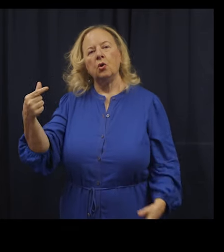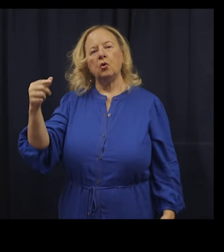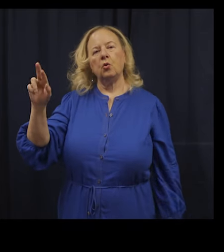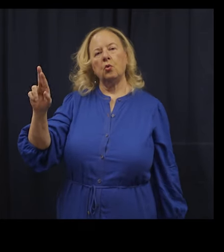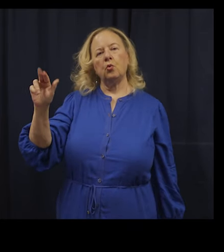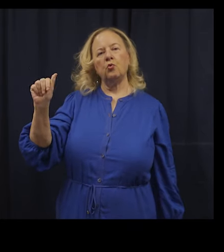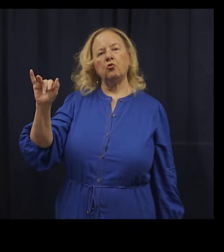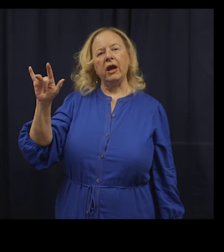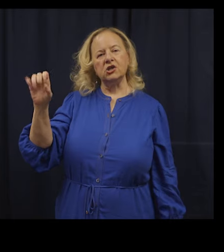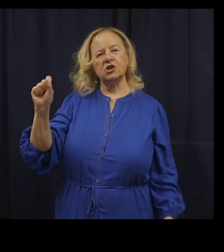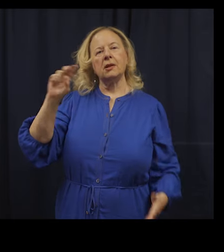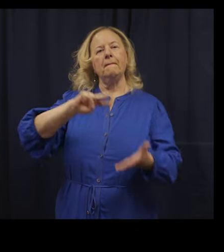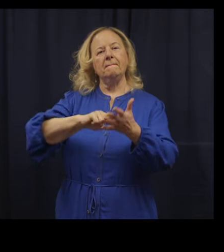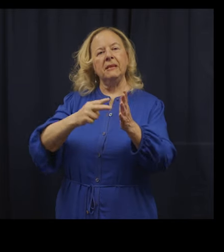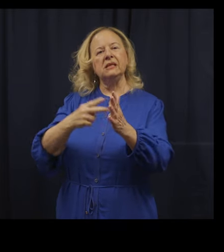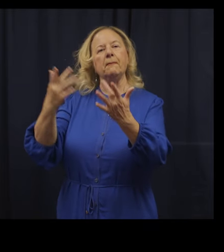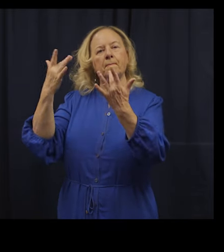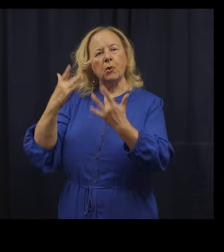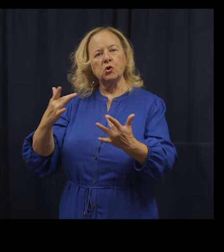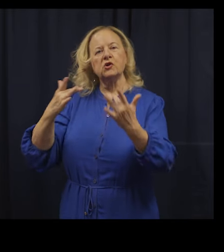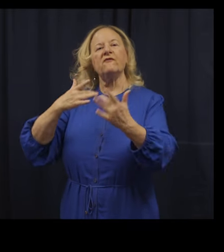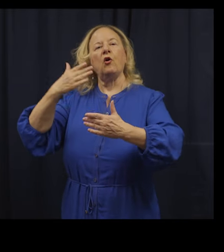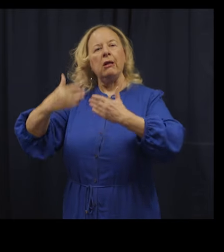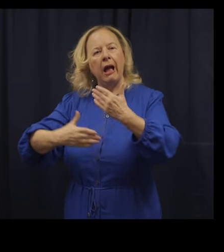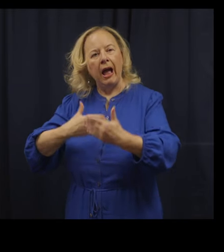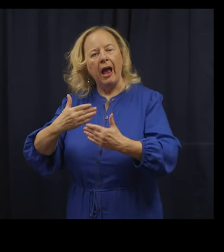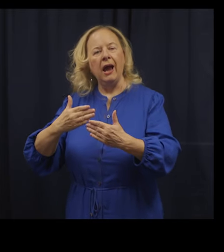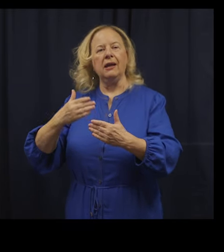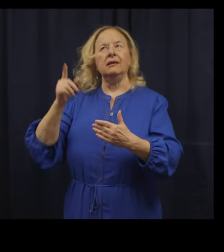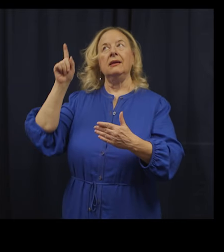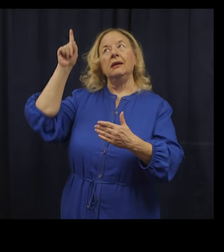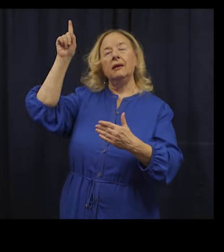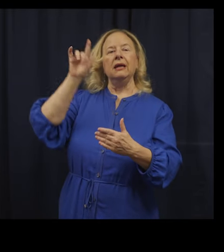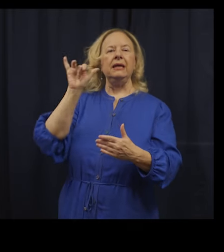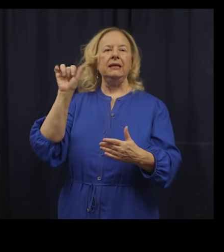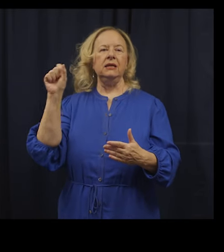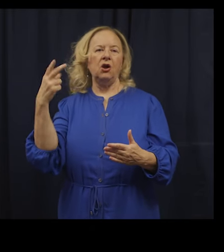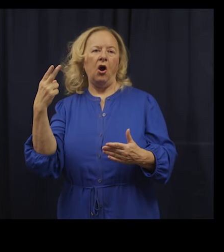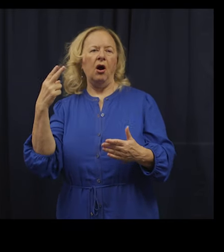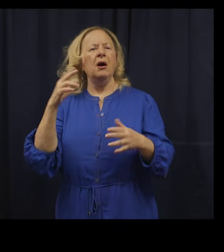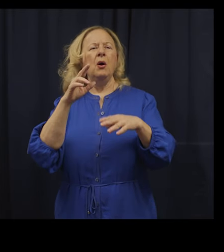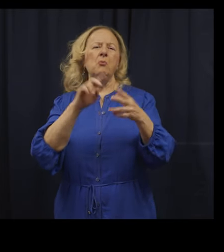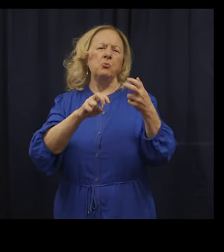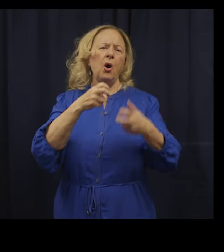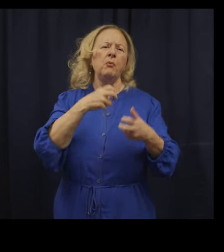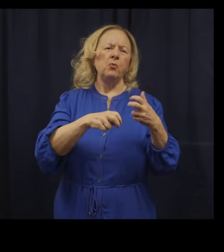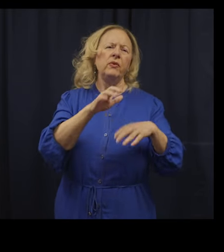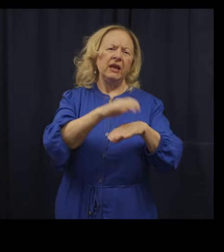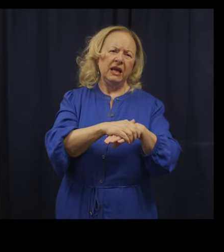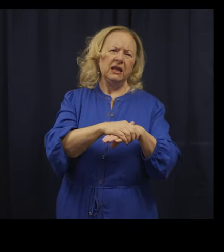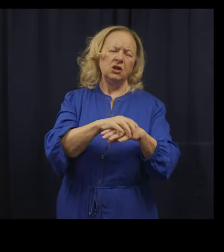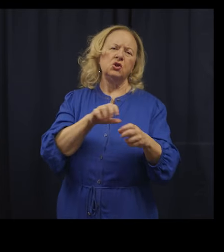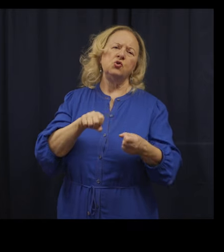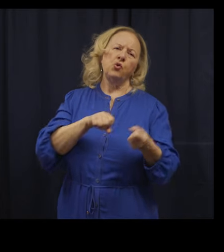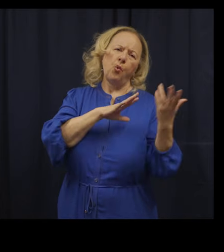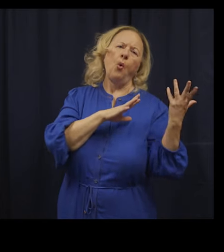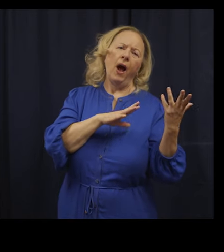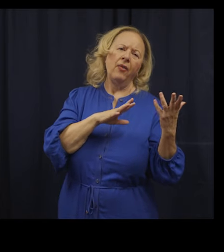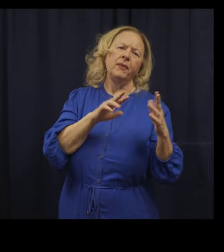is gracious. He's merciful. He's kind. That's the problem with English. You eliminate the